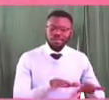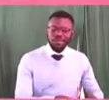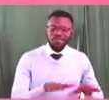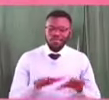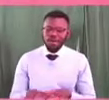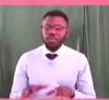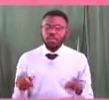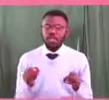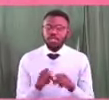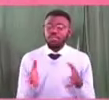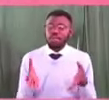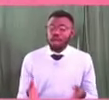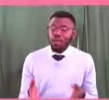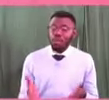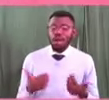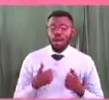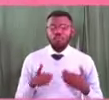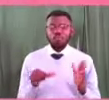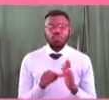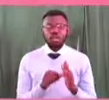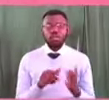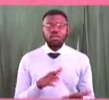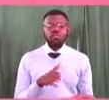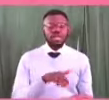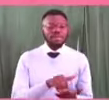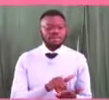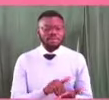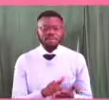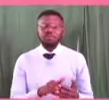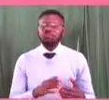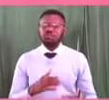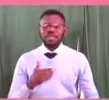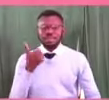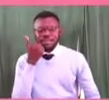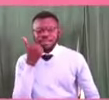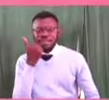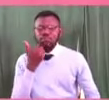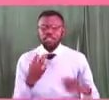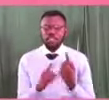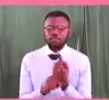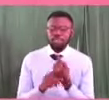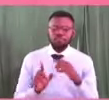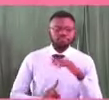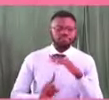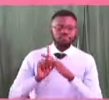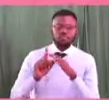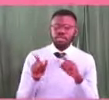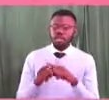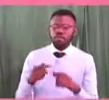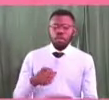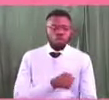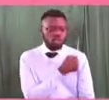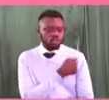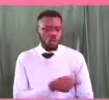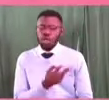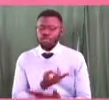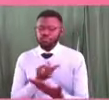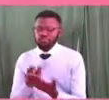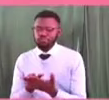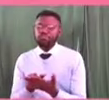increase susceptibility to other diseases and the financial cost of treatment. In